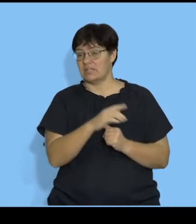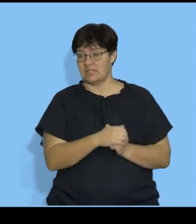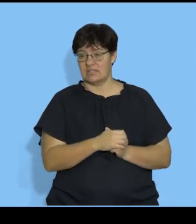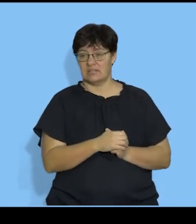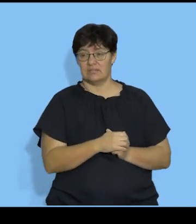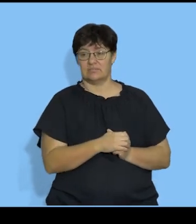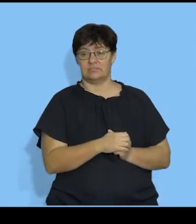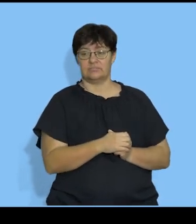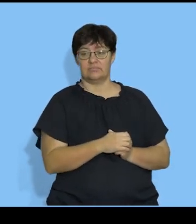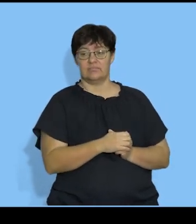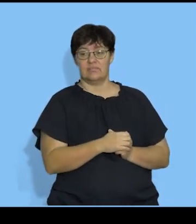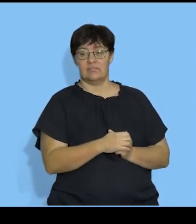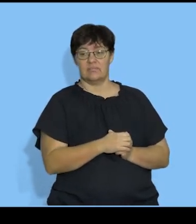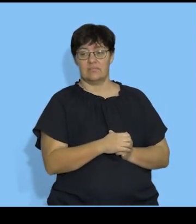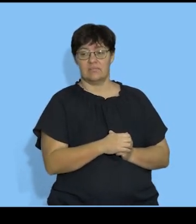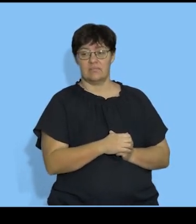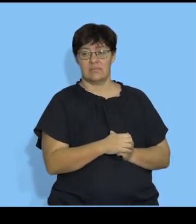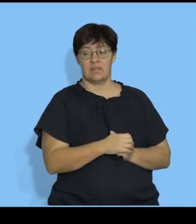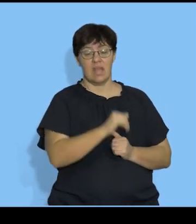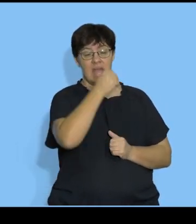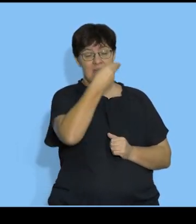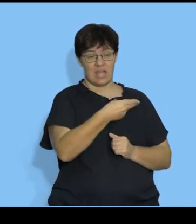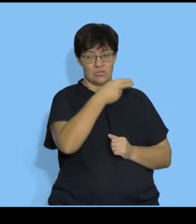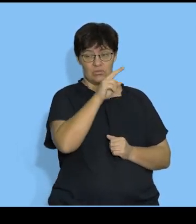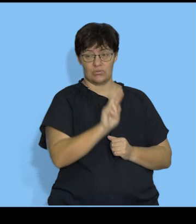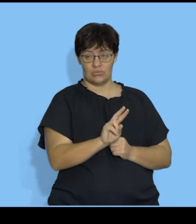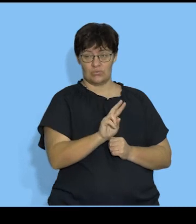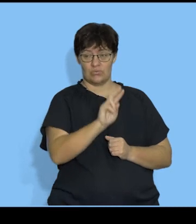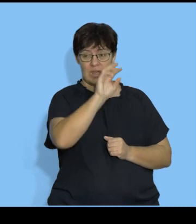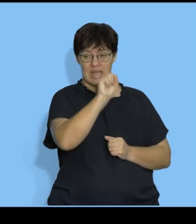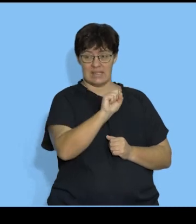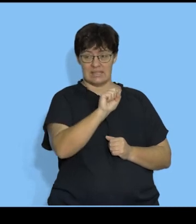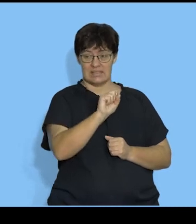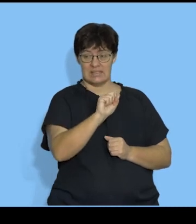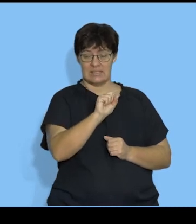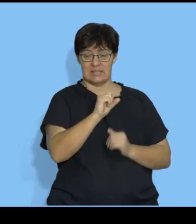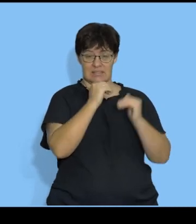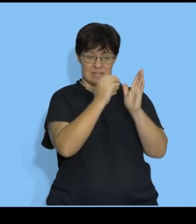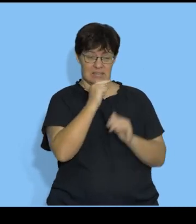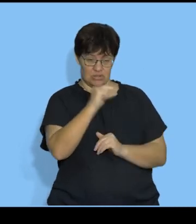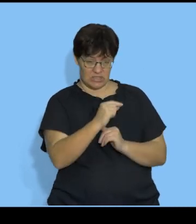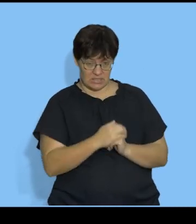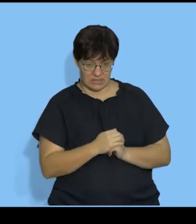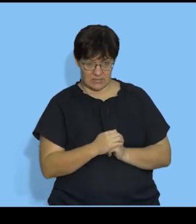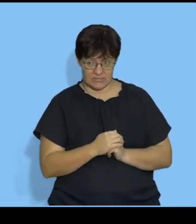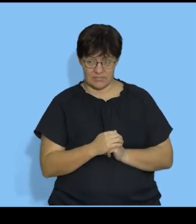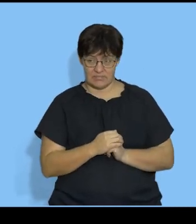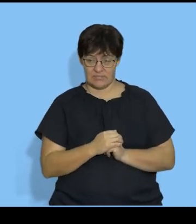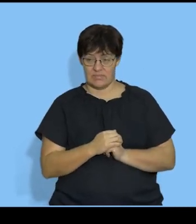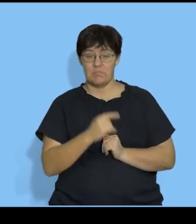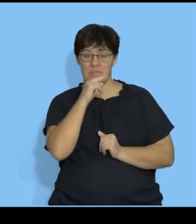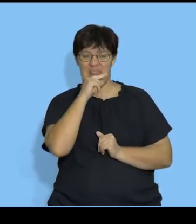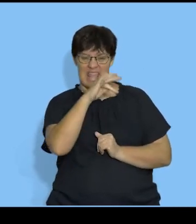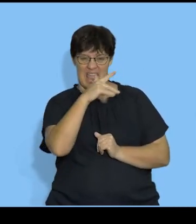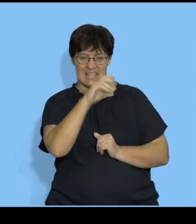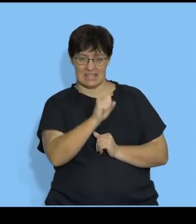sulfide, okay? Take note of the formula, which is a gas, okay? Undergoing oxidation